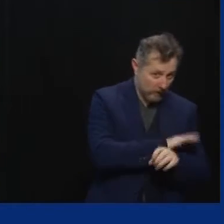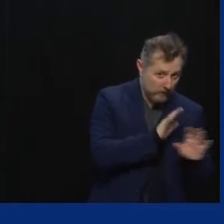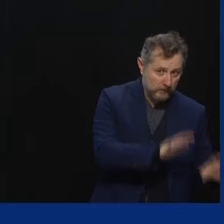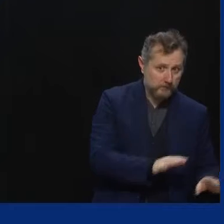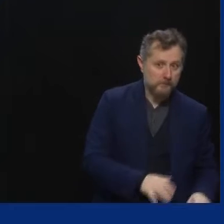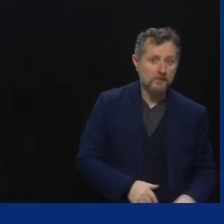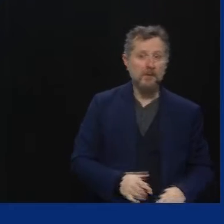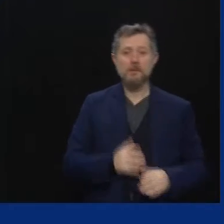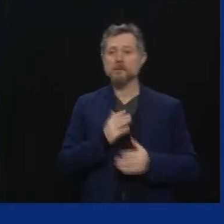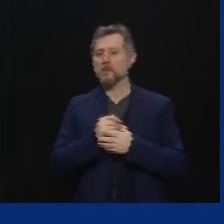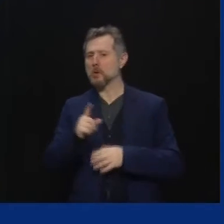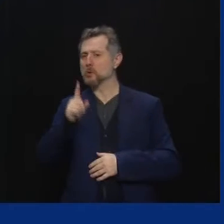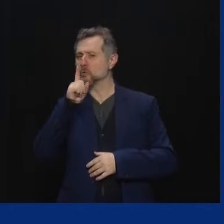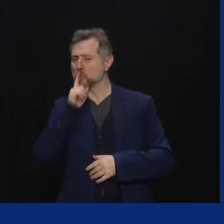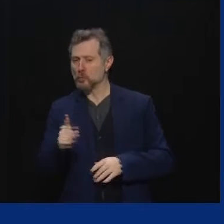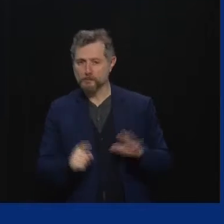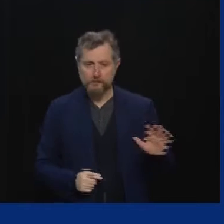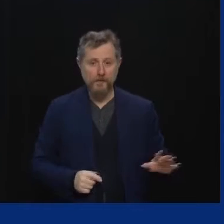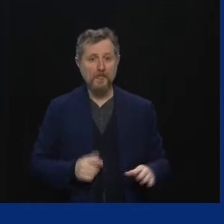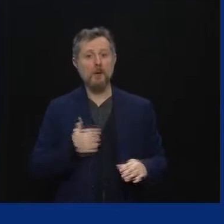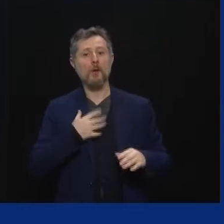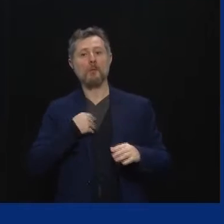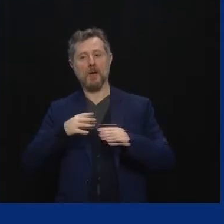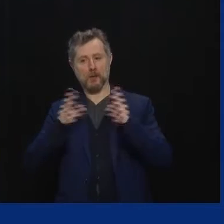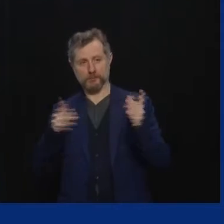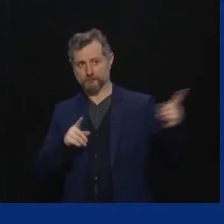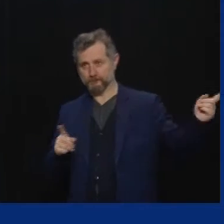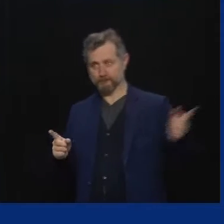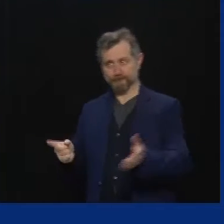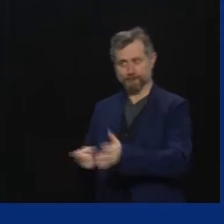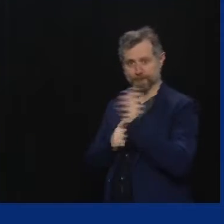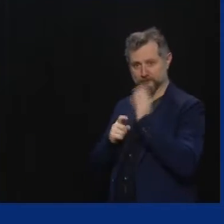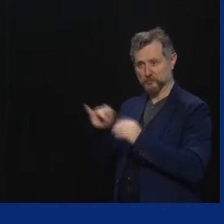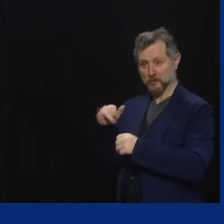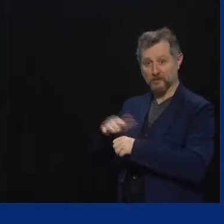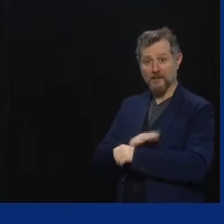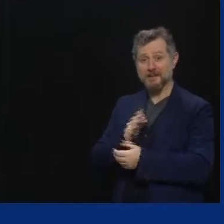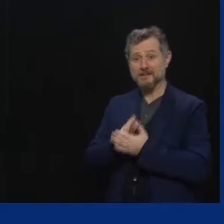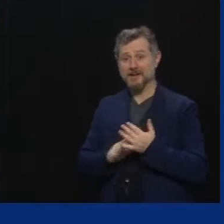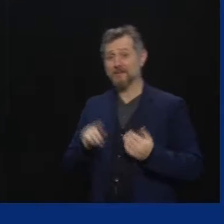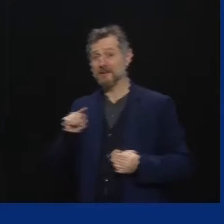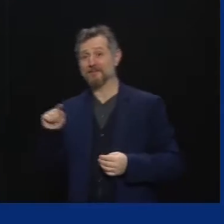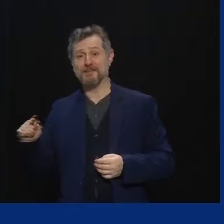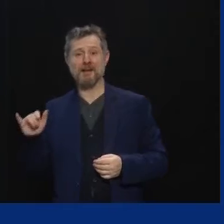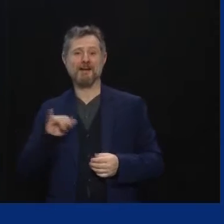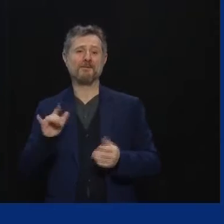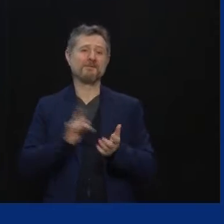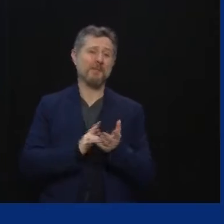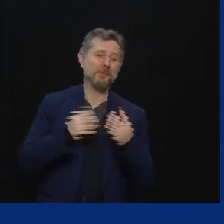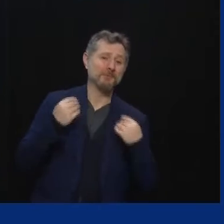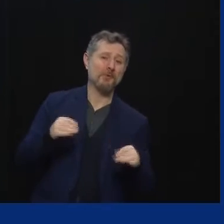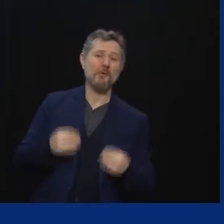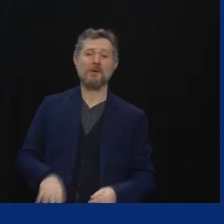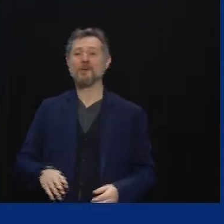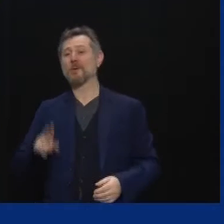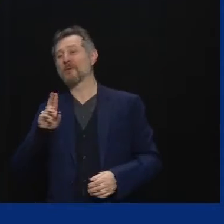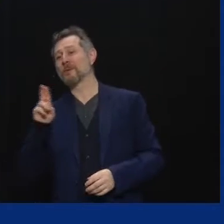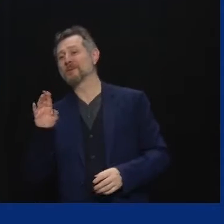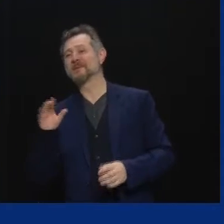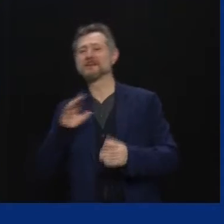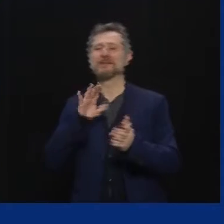from the White House as well. So there's plenty of places to get tested, pharmacies, urgent care centers, hospitals. So what I'm